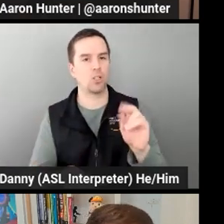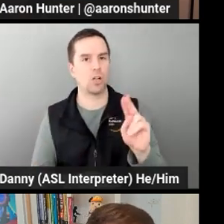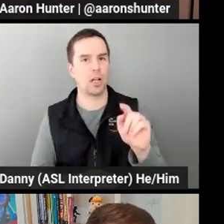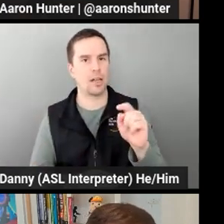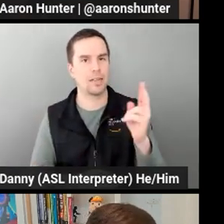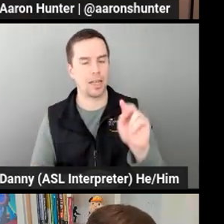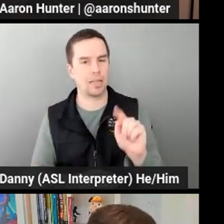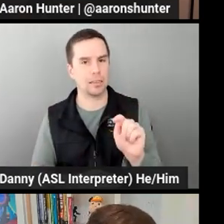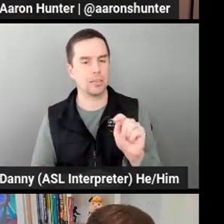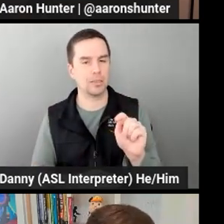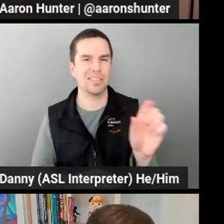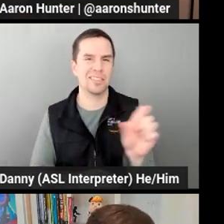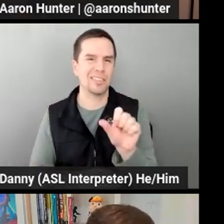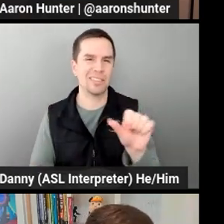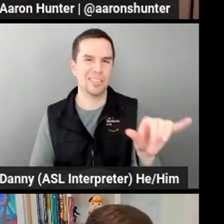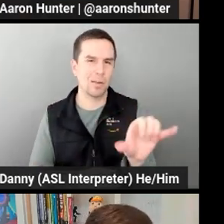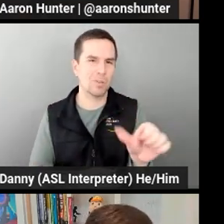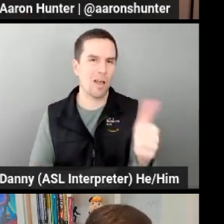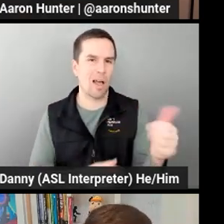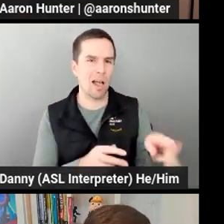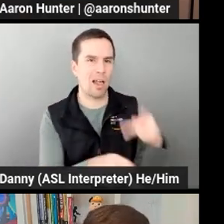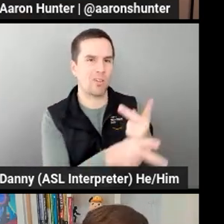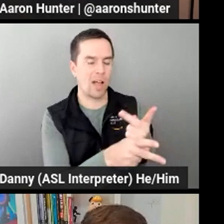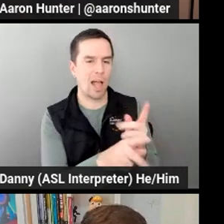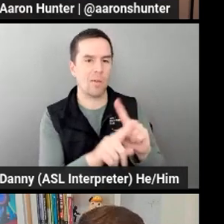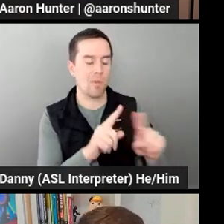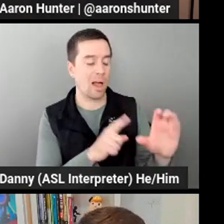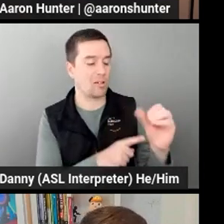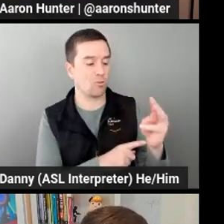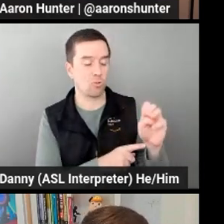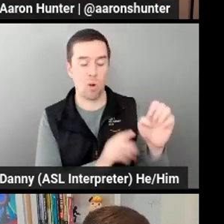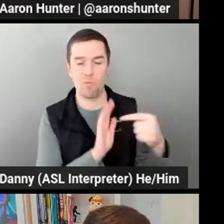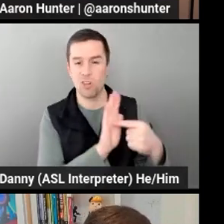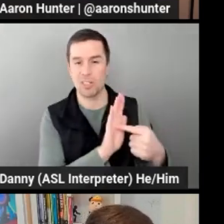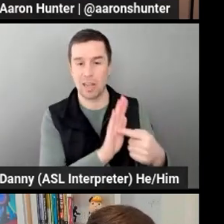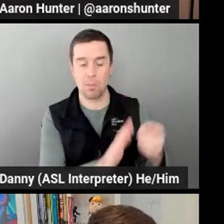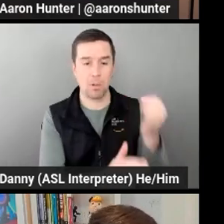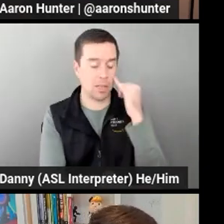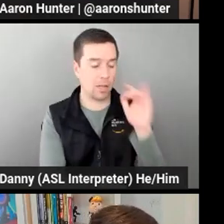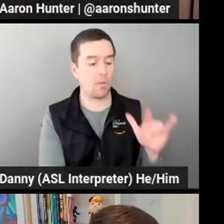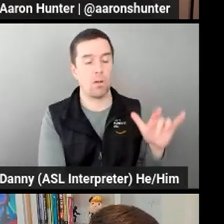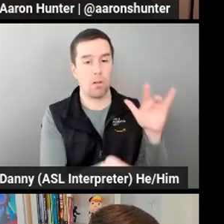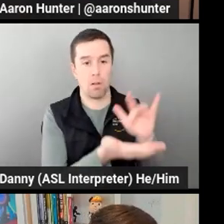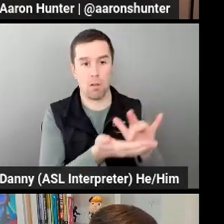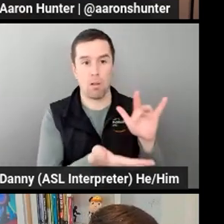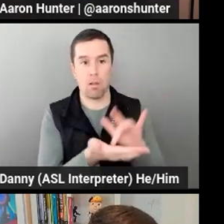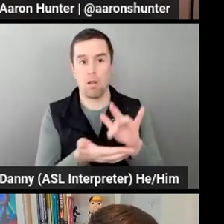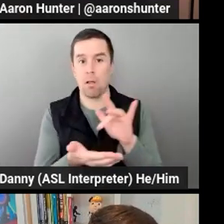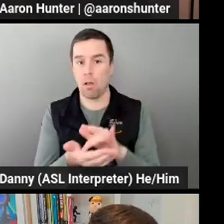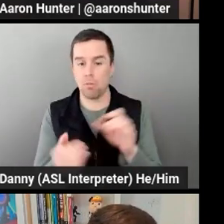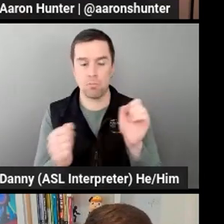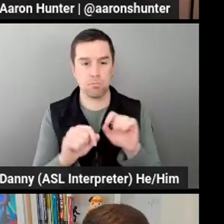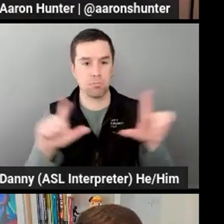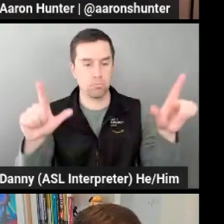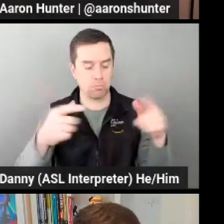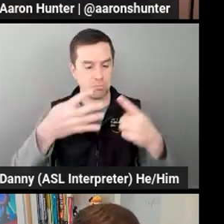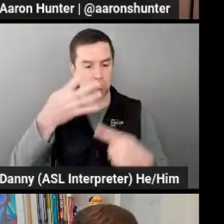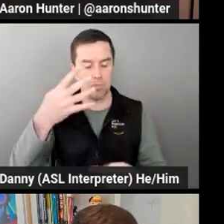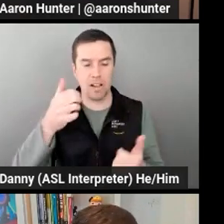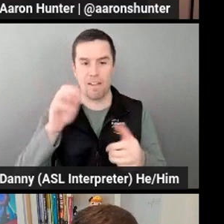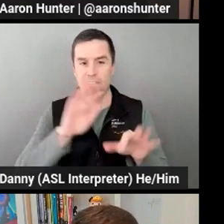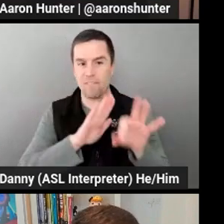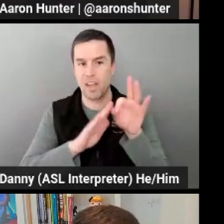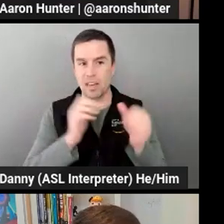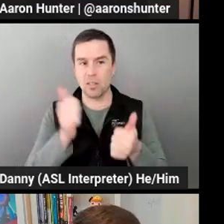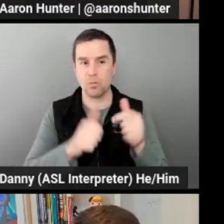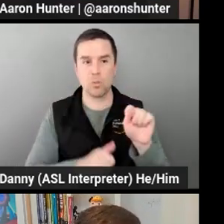can. So if you're experiencing this on Chrome, for example, and you click in and you can select, this is just finding the templates that